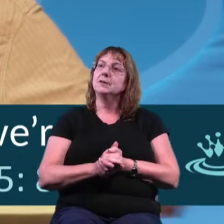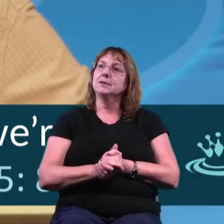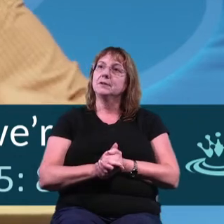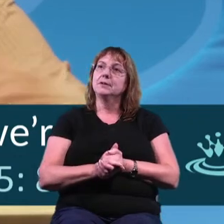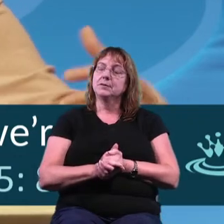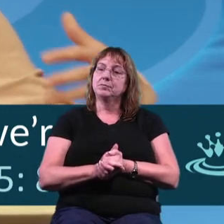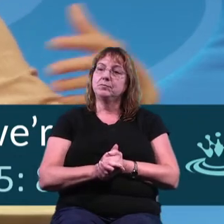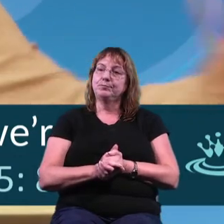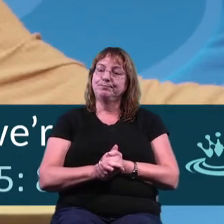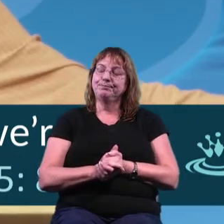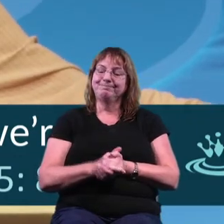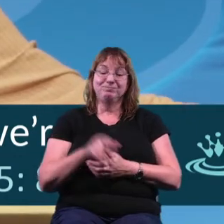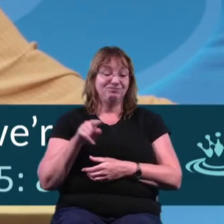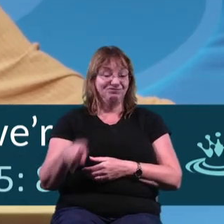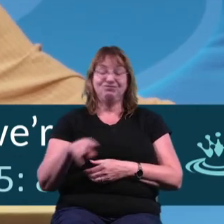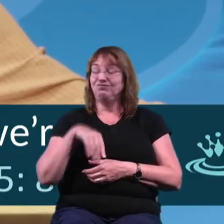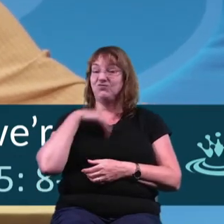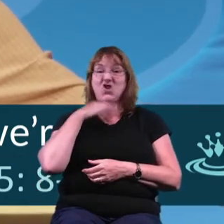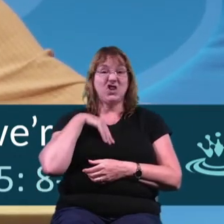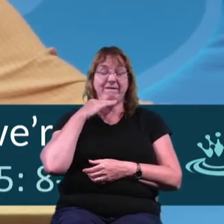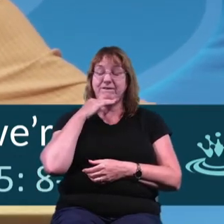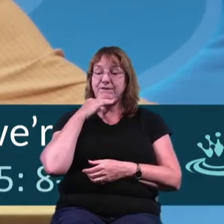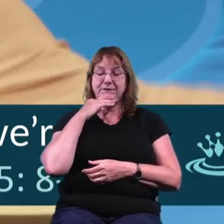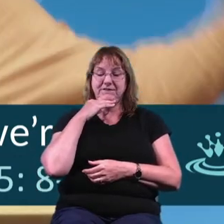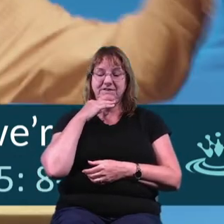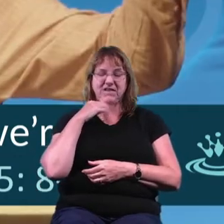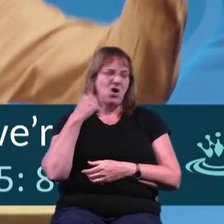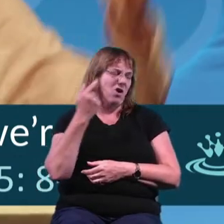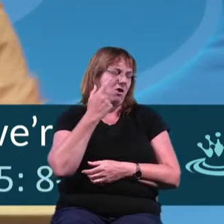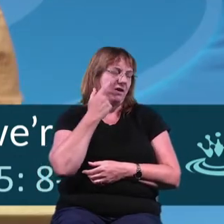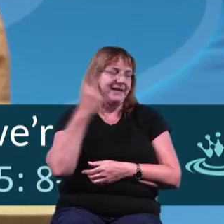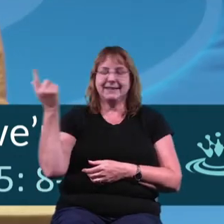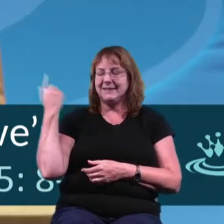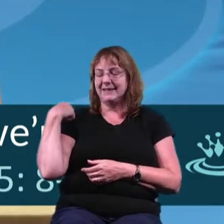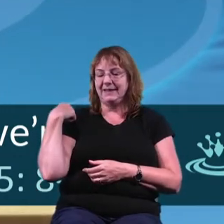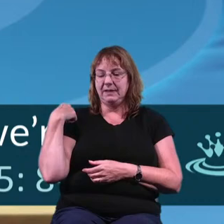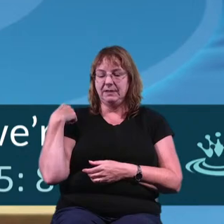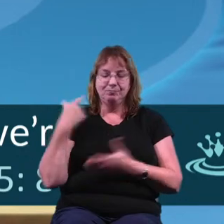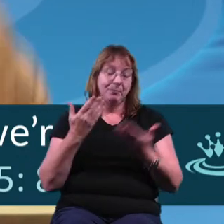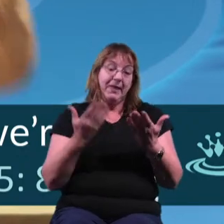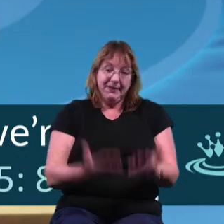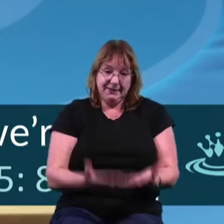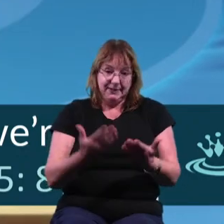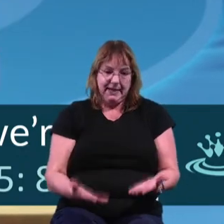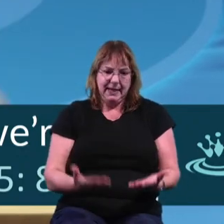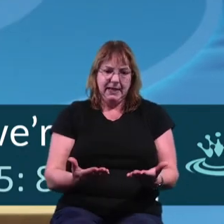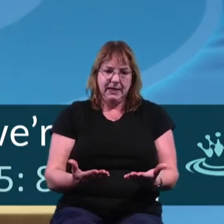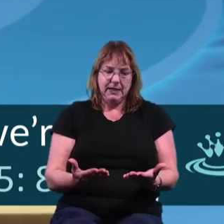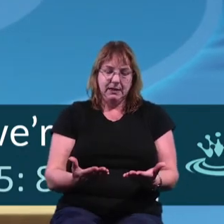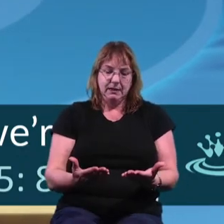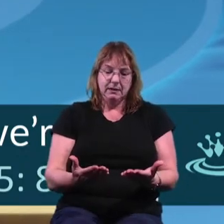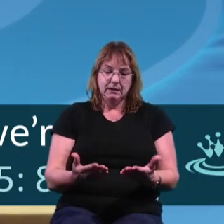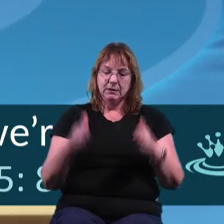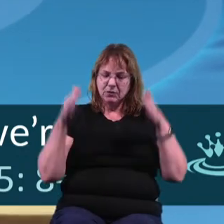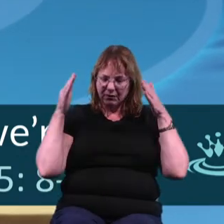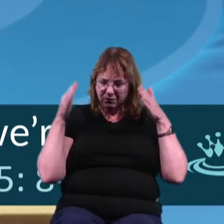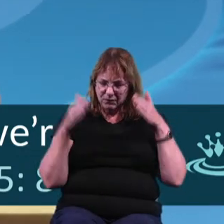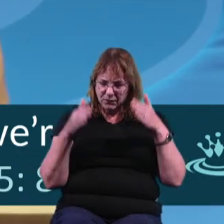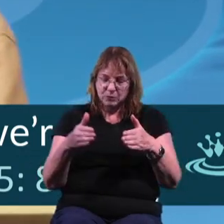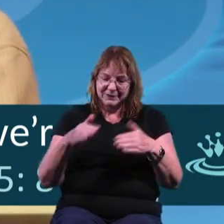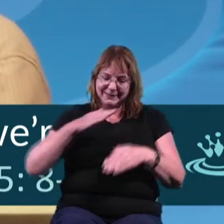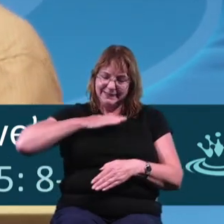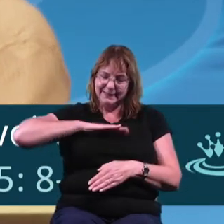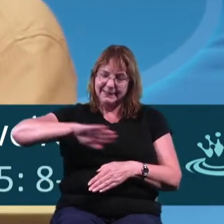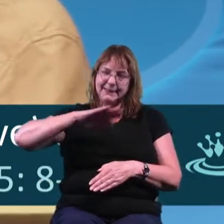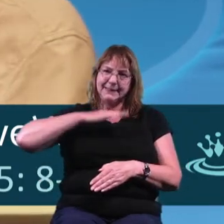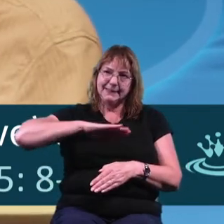And it seems that that wasn't enough. That was yesterday, and this is today. And they're so focused on their need that